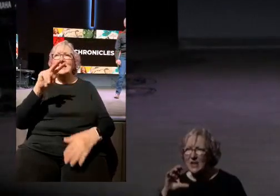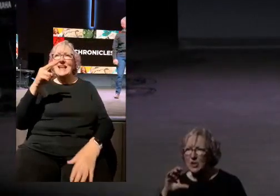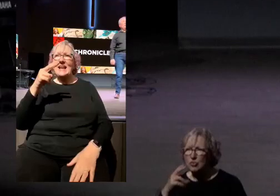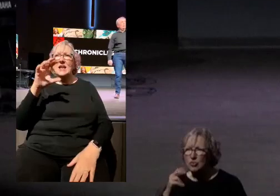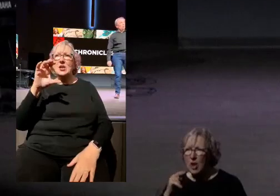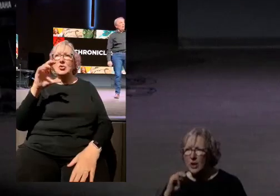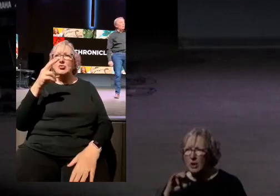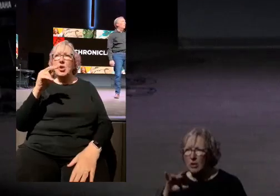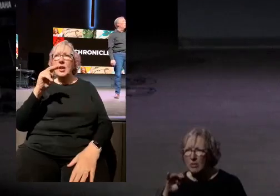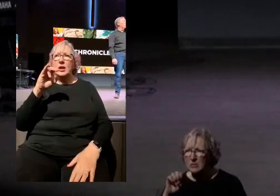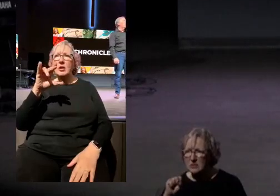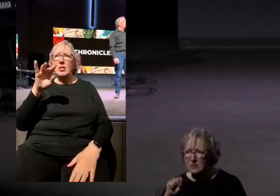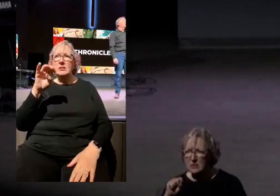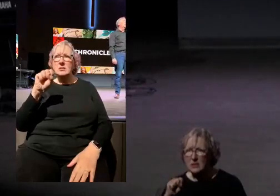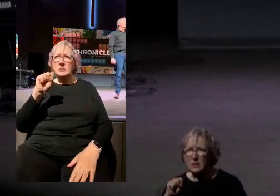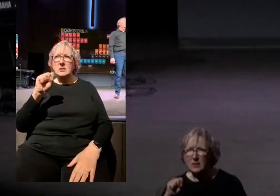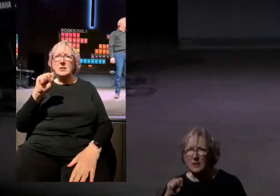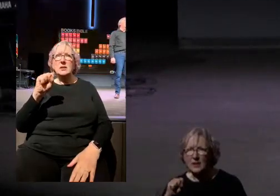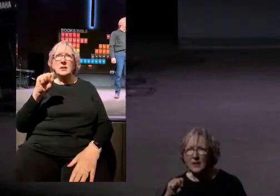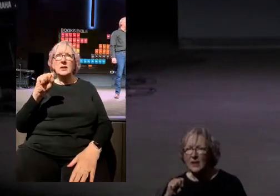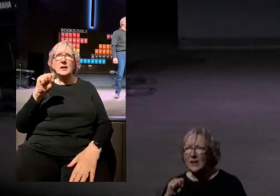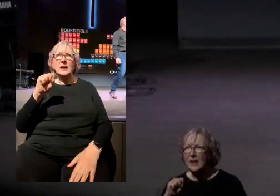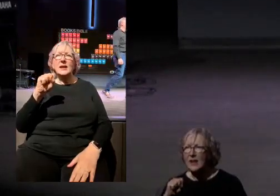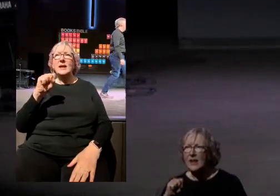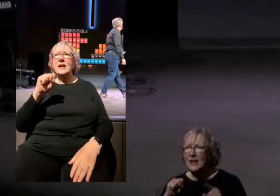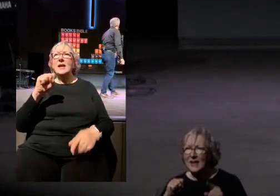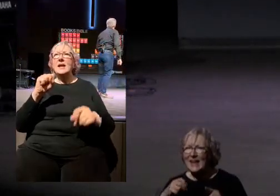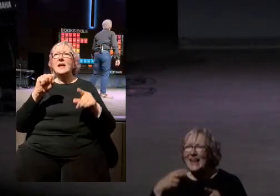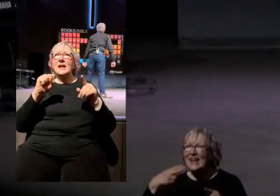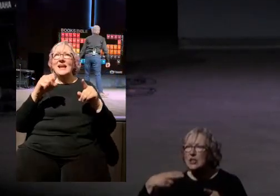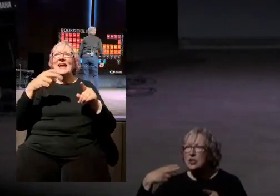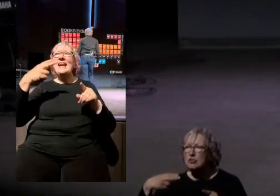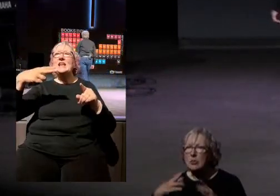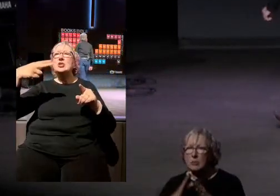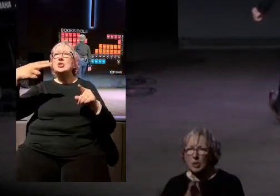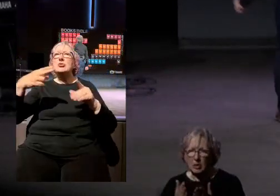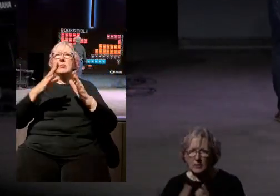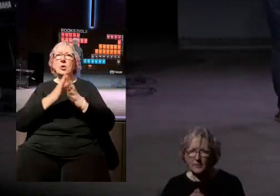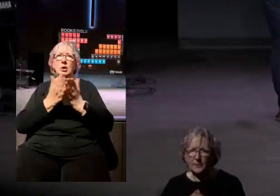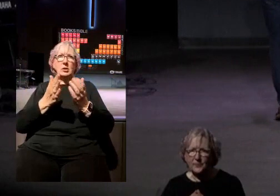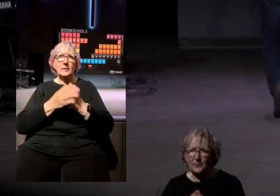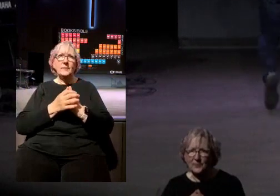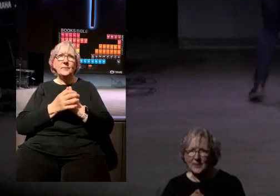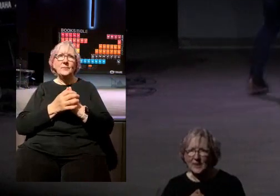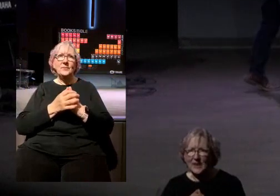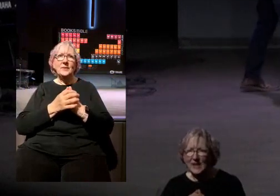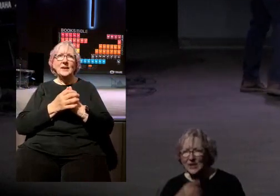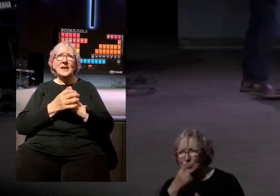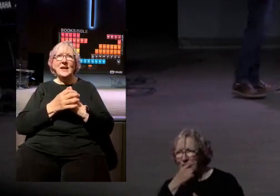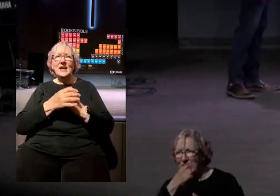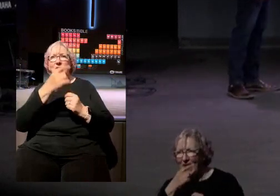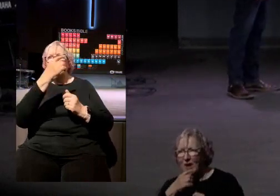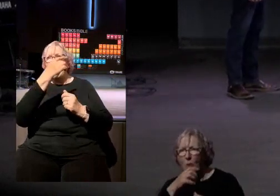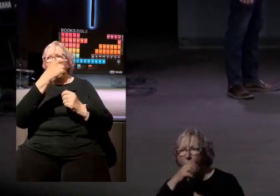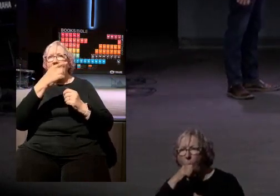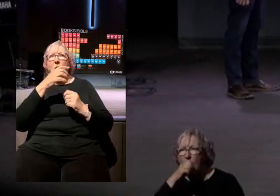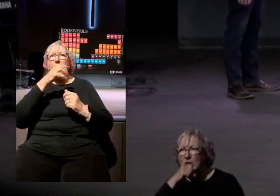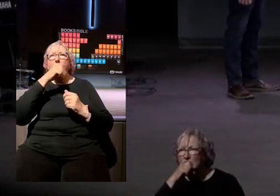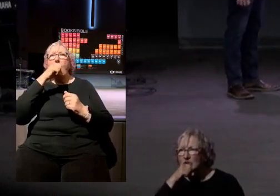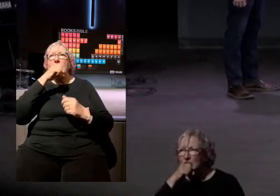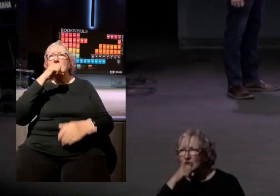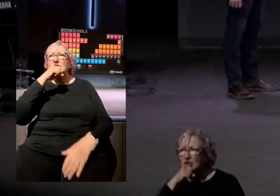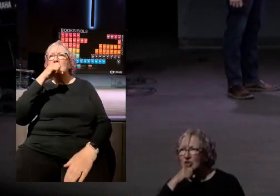2 Chronicles is a history book. 2 Chronicles is right there in orange. It's